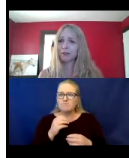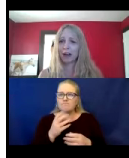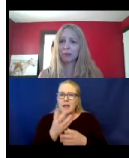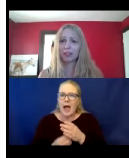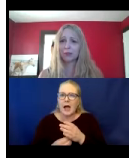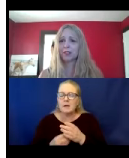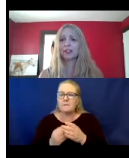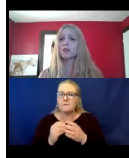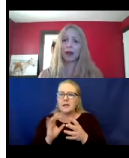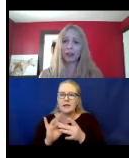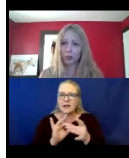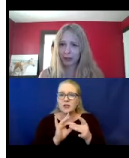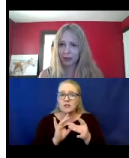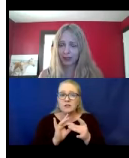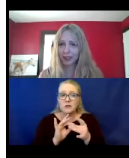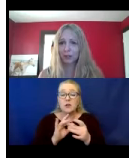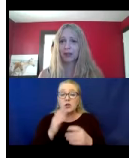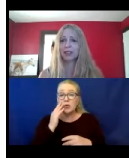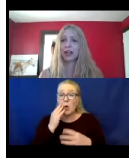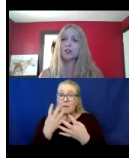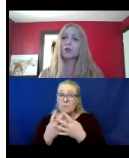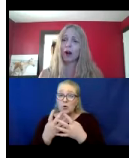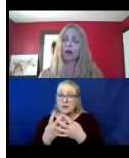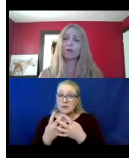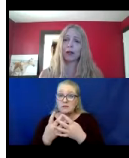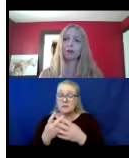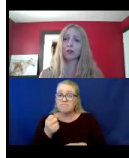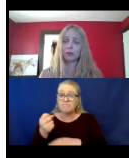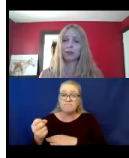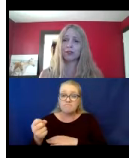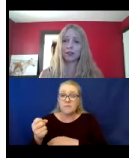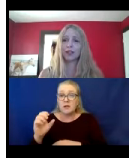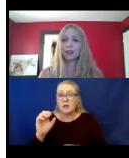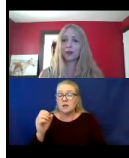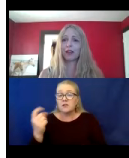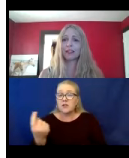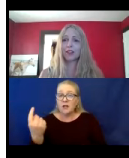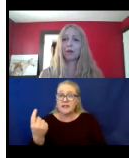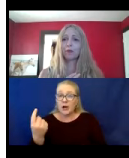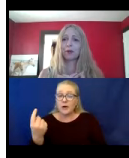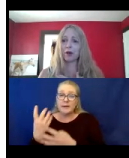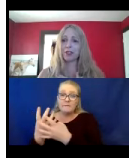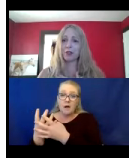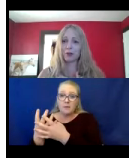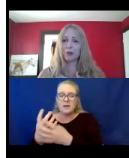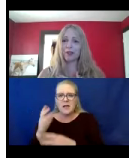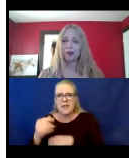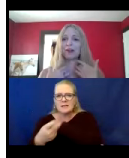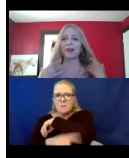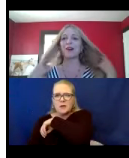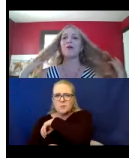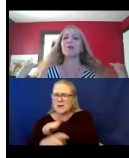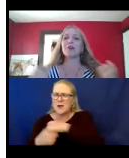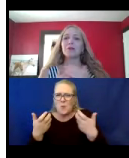solitary confinement in prison is a punishment because it cuts you off from other humans. That is not what we want to do with